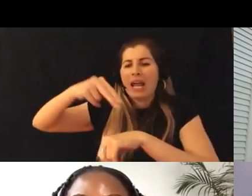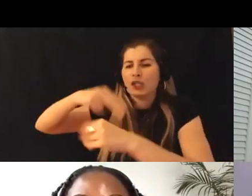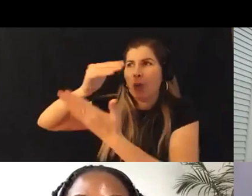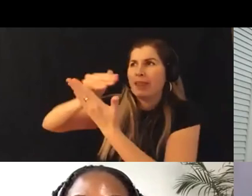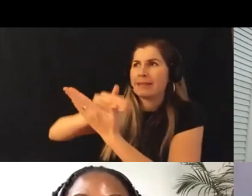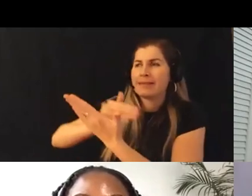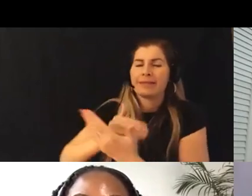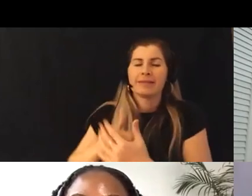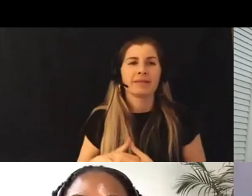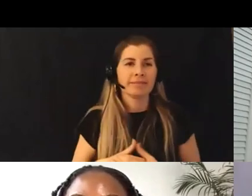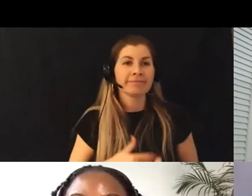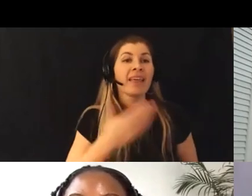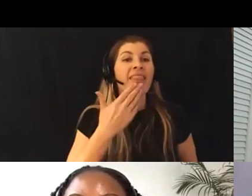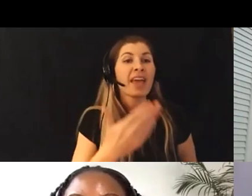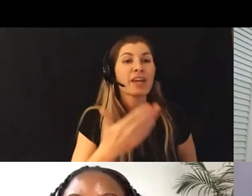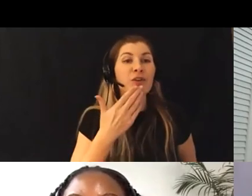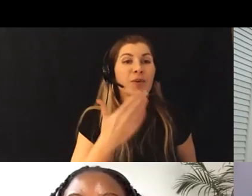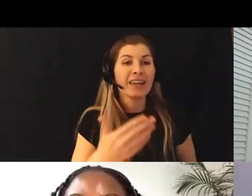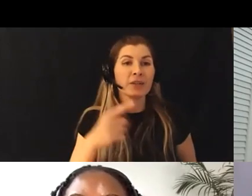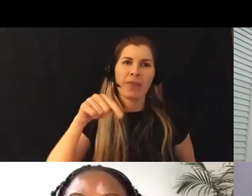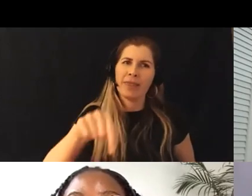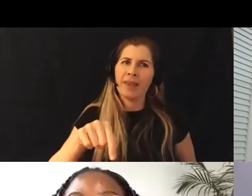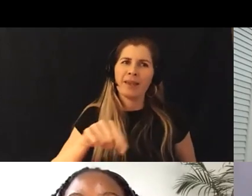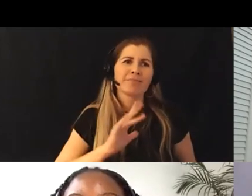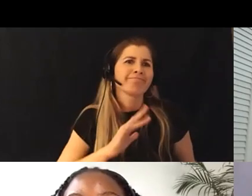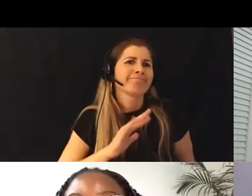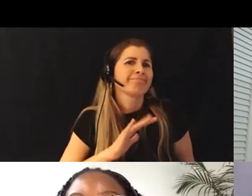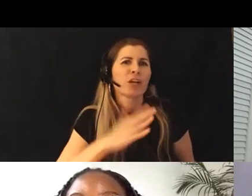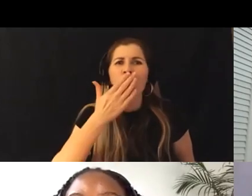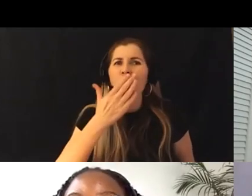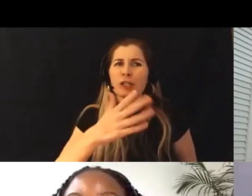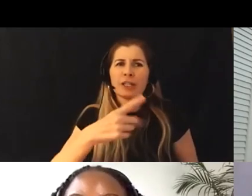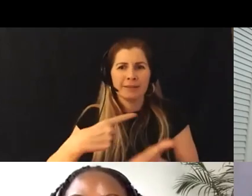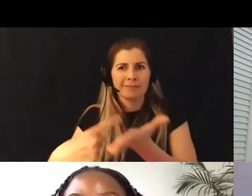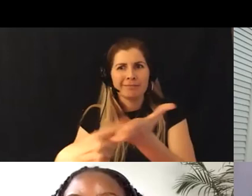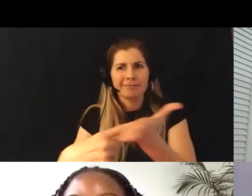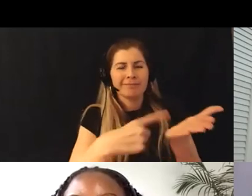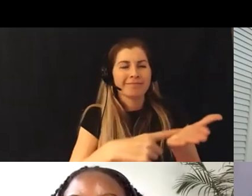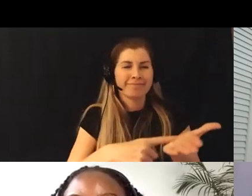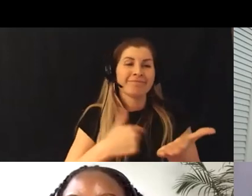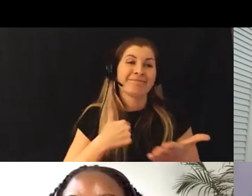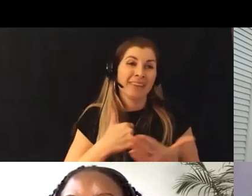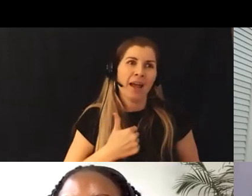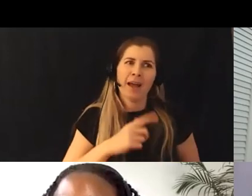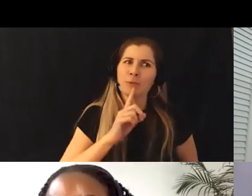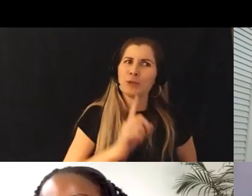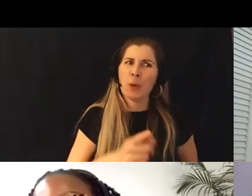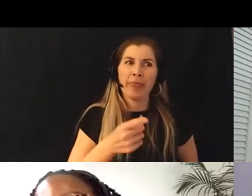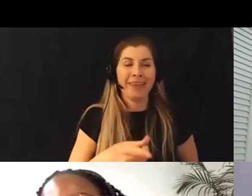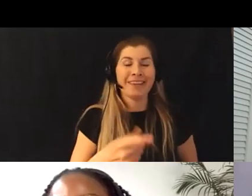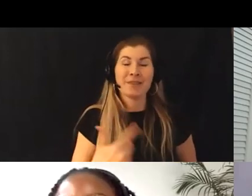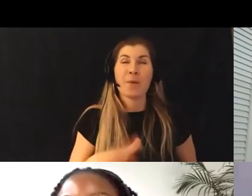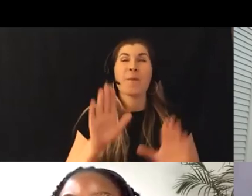Mm-hmm. Thank you, thank you, thank you. This conversation was robust, it was necessary, and I'm pretty sure it was the most